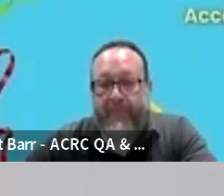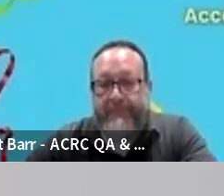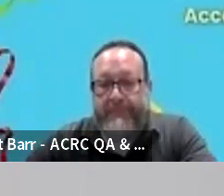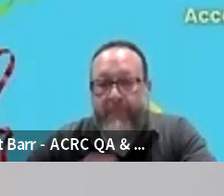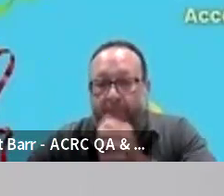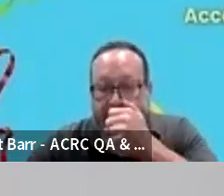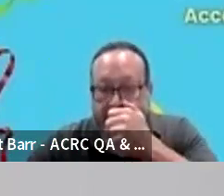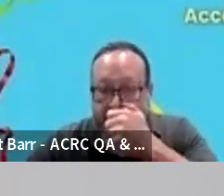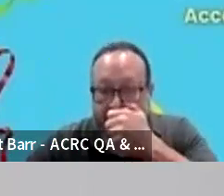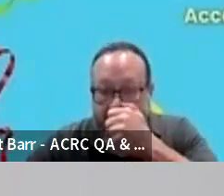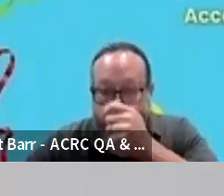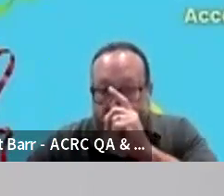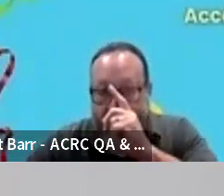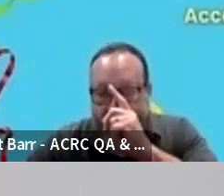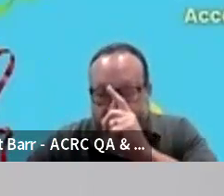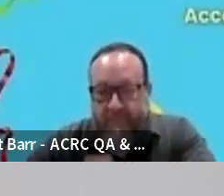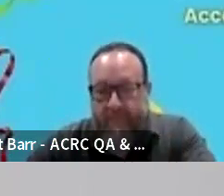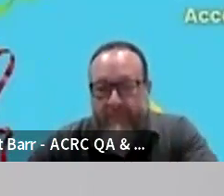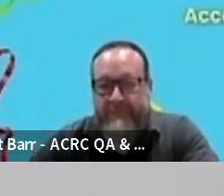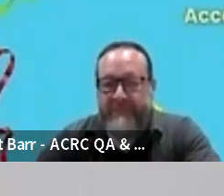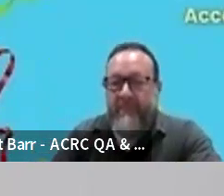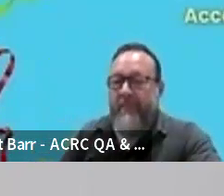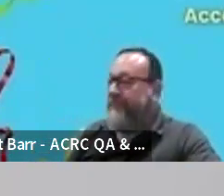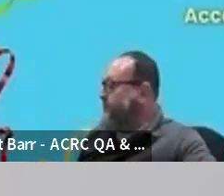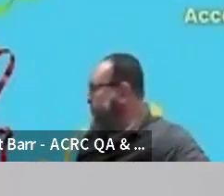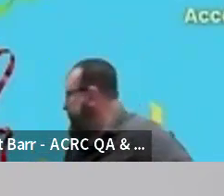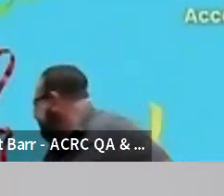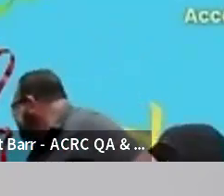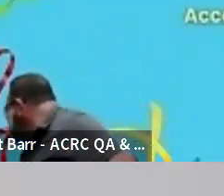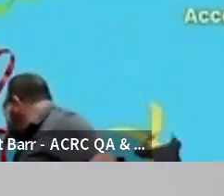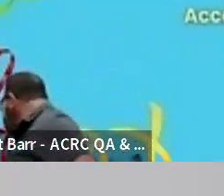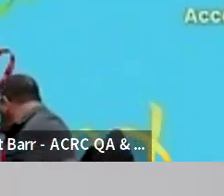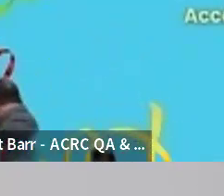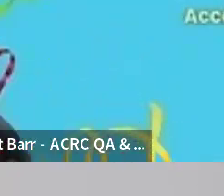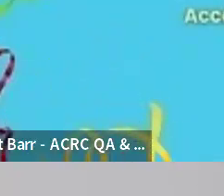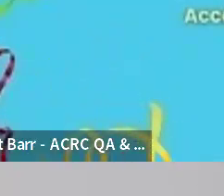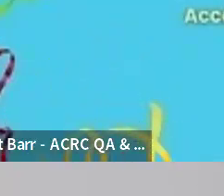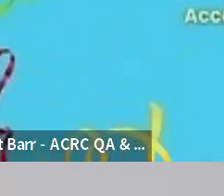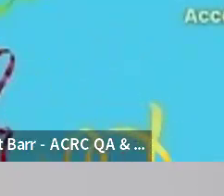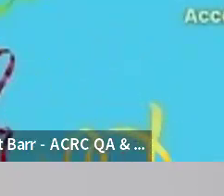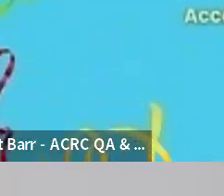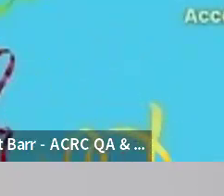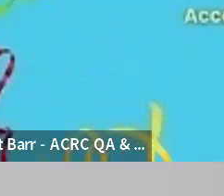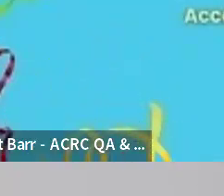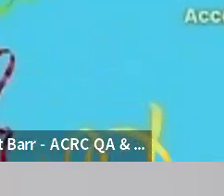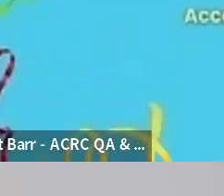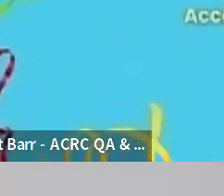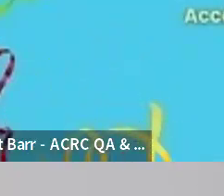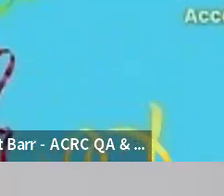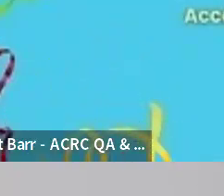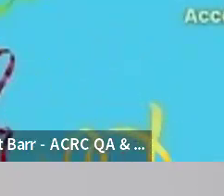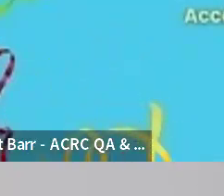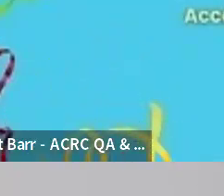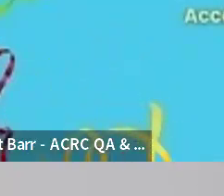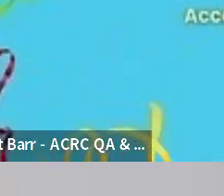is not the Regional Center, is not funded by the Regional Center. And anything outside of the grant budget, so if you